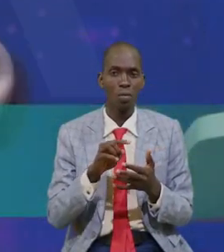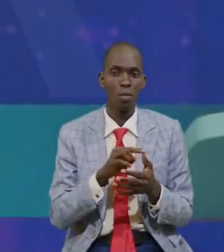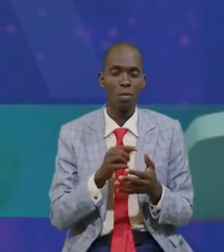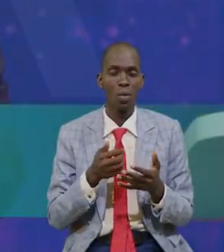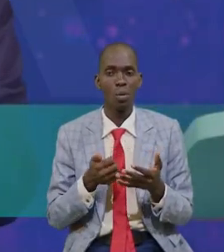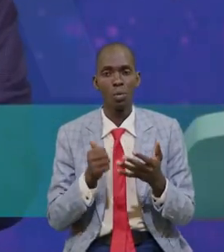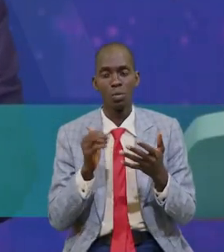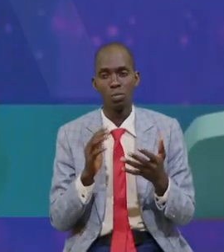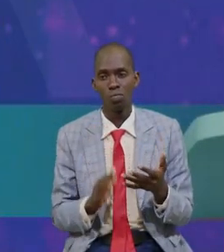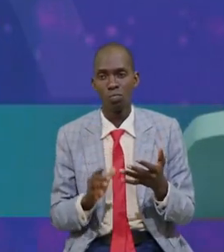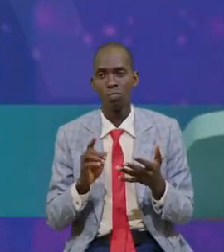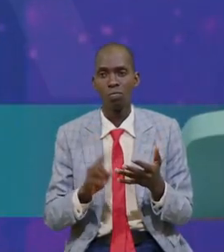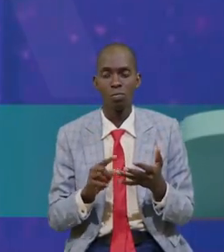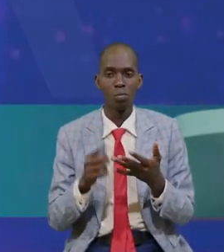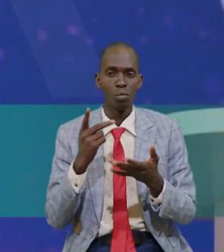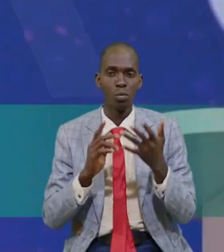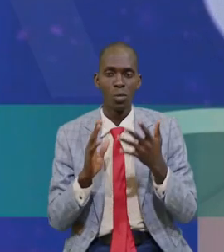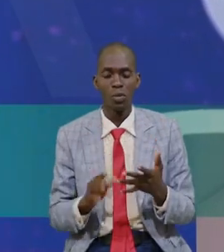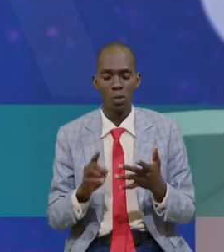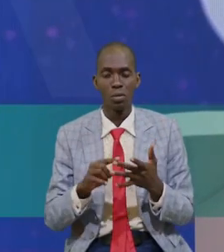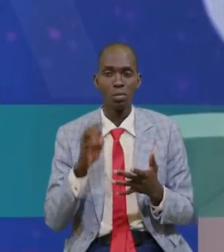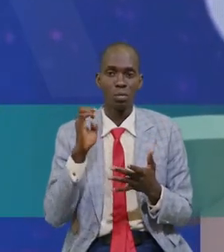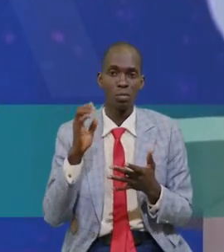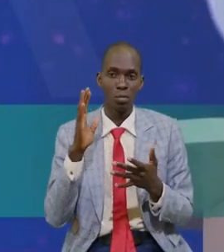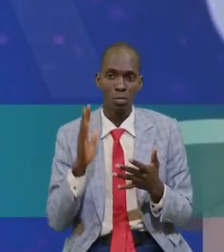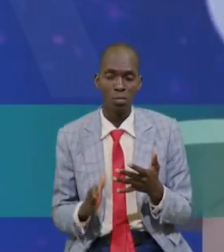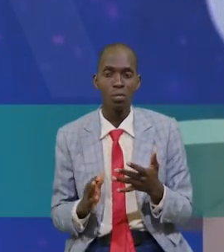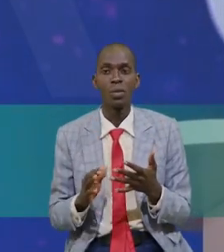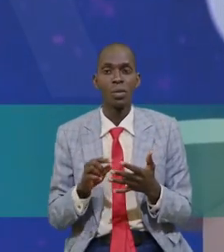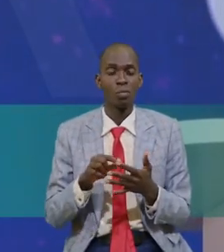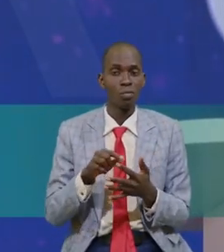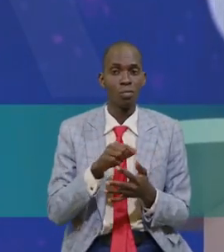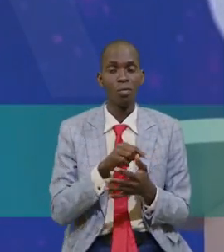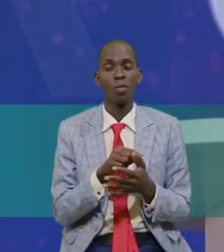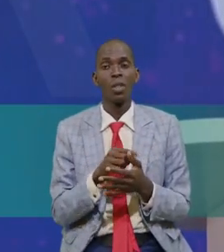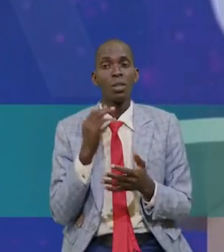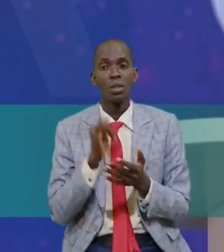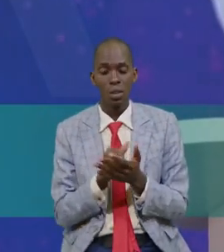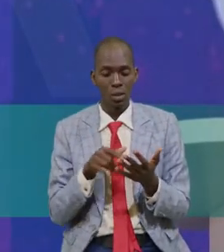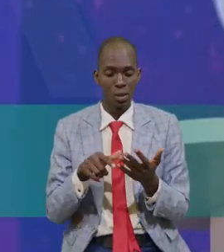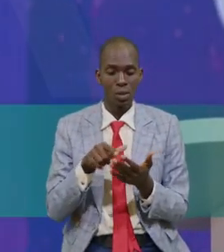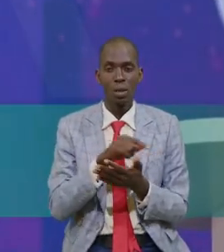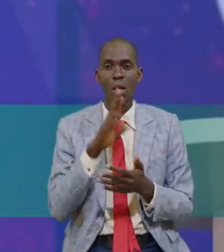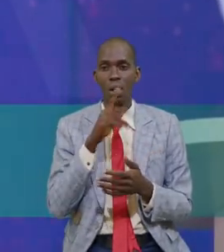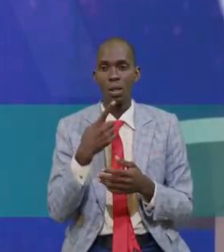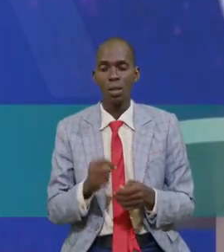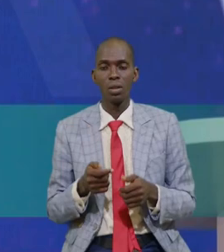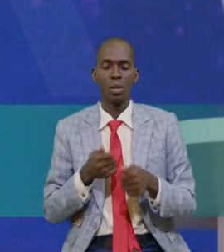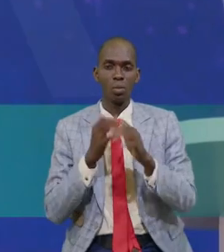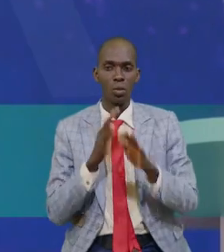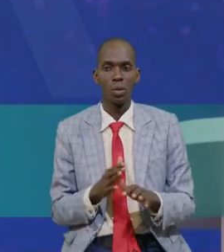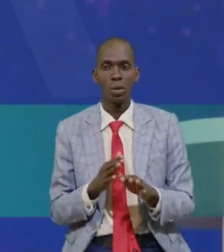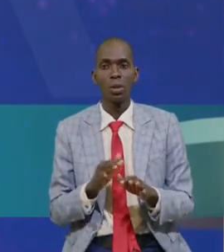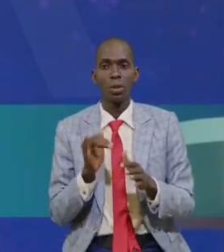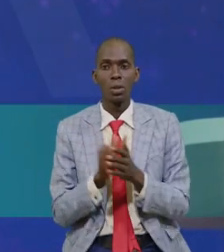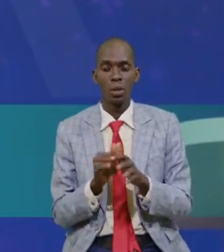ministry. Maybe you've heard me before illustrate the thumb, that's the apostle. The pointing finger, thou